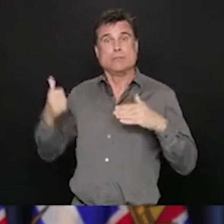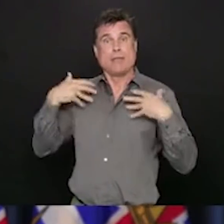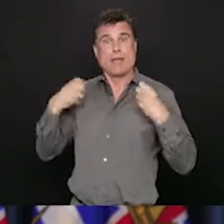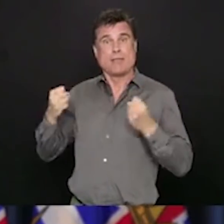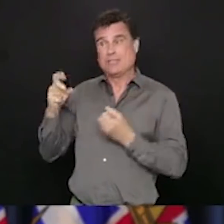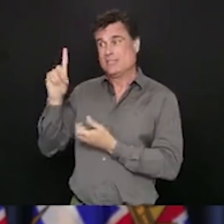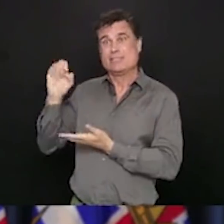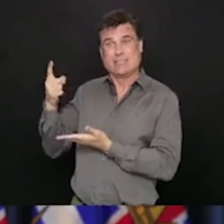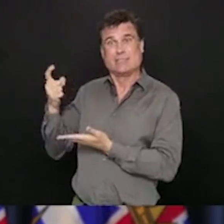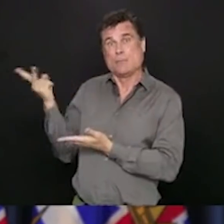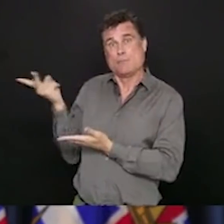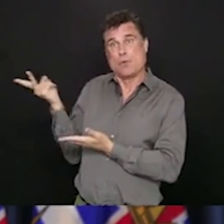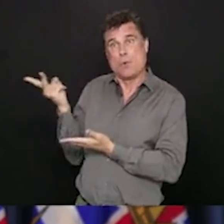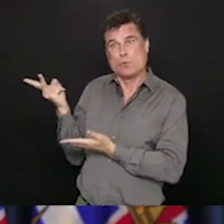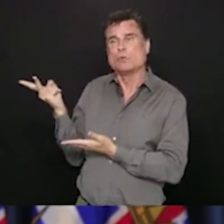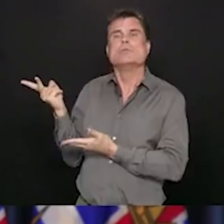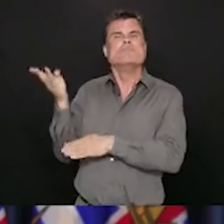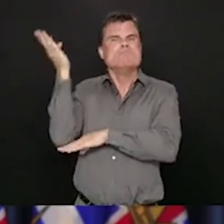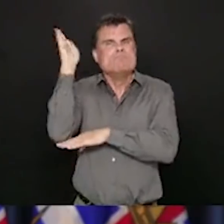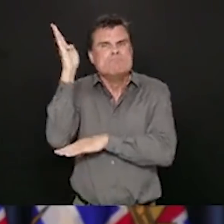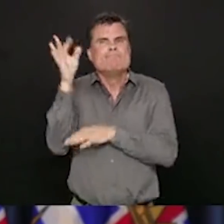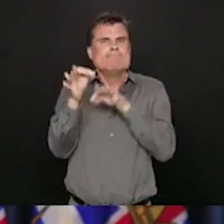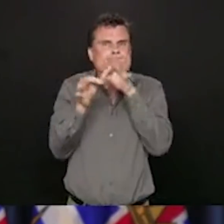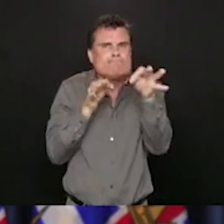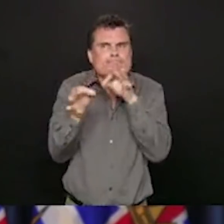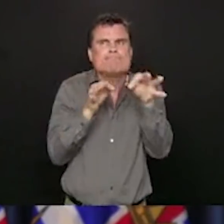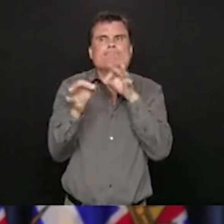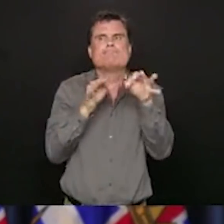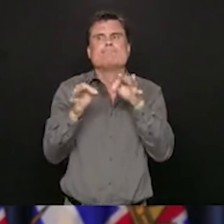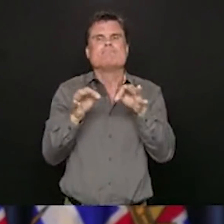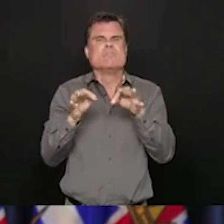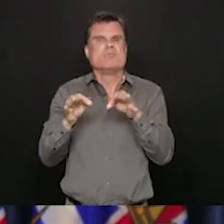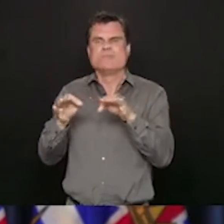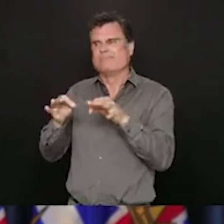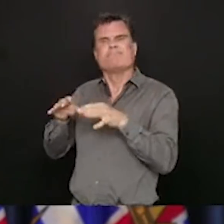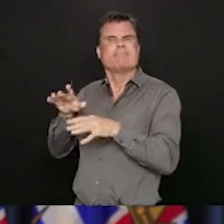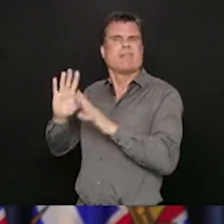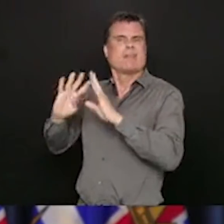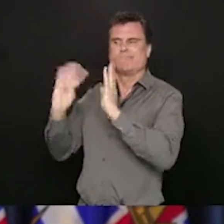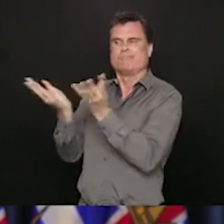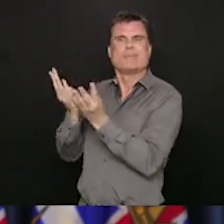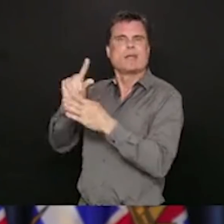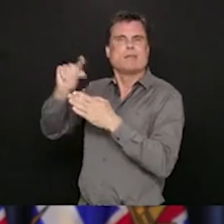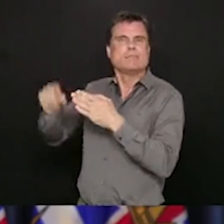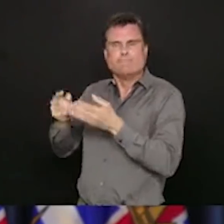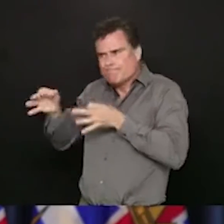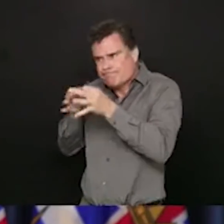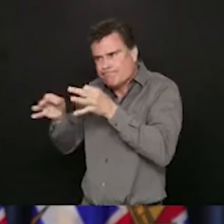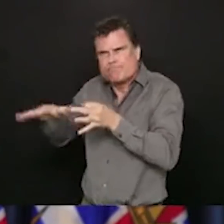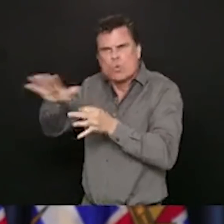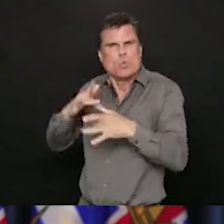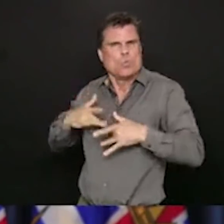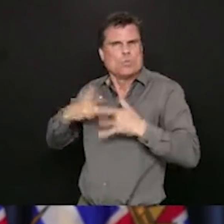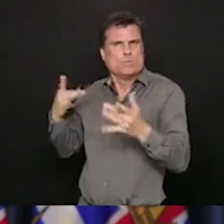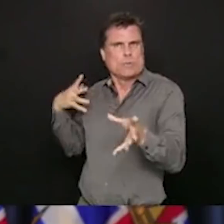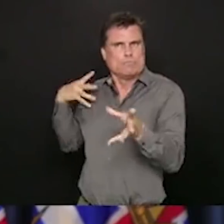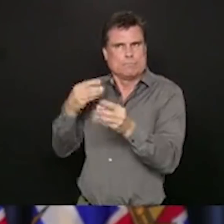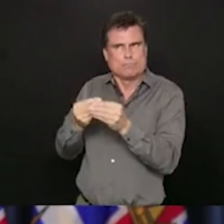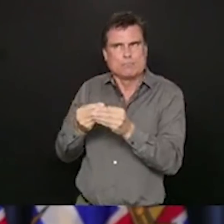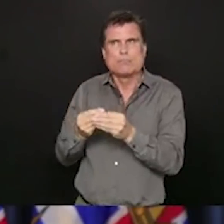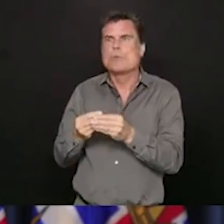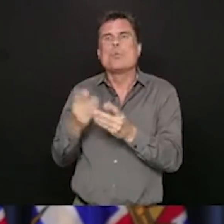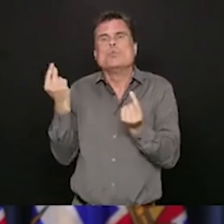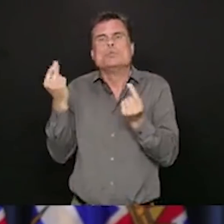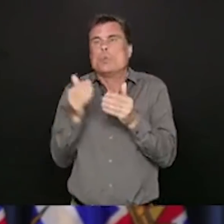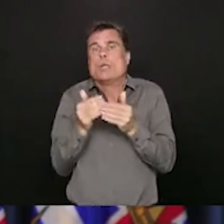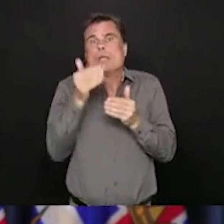number of hospitalizations, and where we're going when it comes to taking on the challenge of COVID-19.